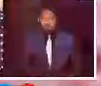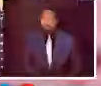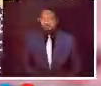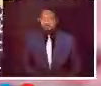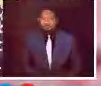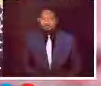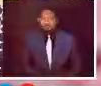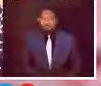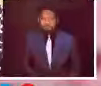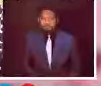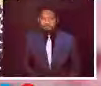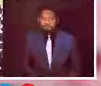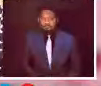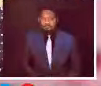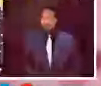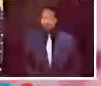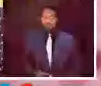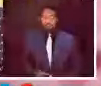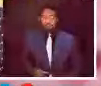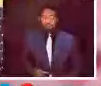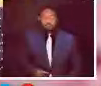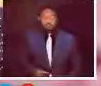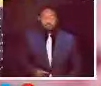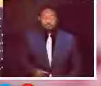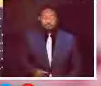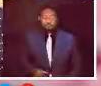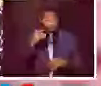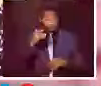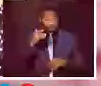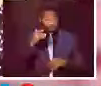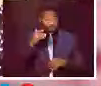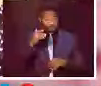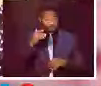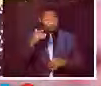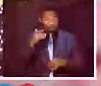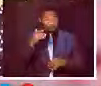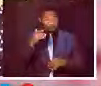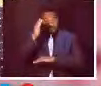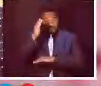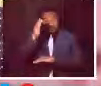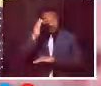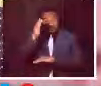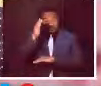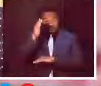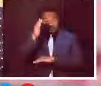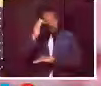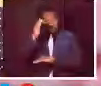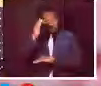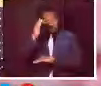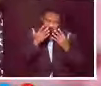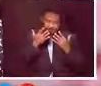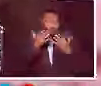Afenyo tifo me mo bibiara kwa ba eba PENDREAM TV. Yede ani HM or Parliament na abutia ensema eba de ano de yi